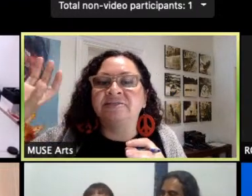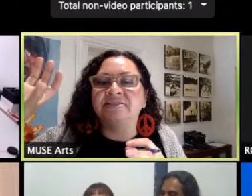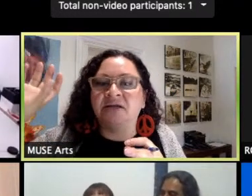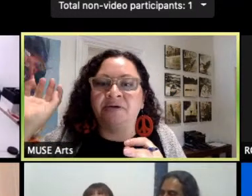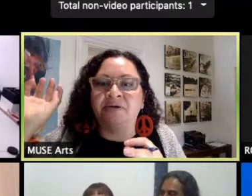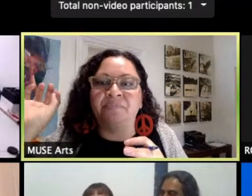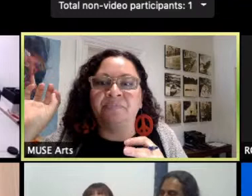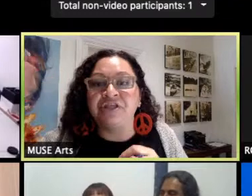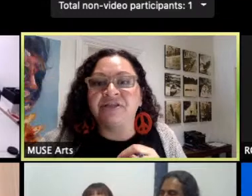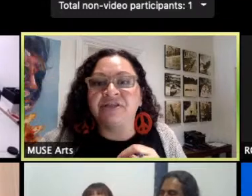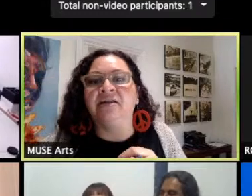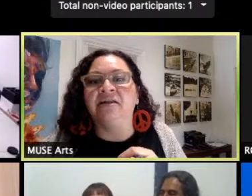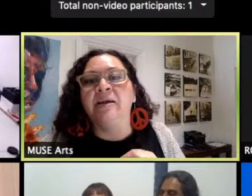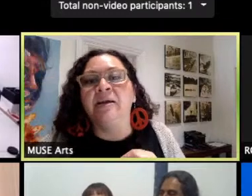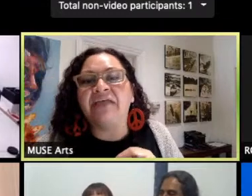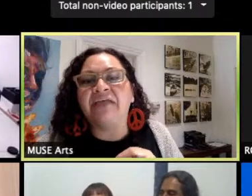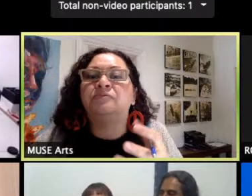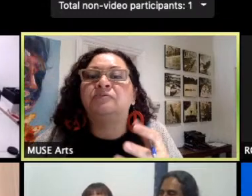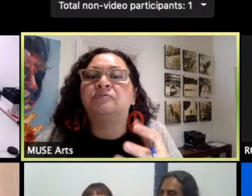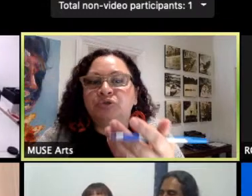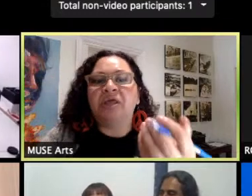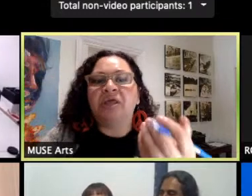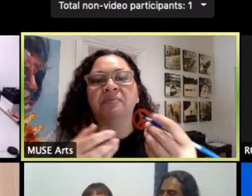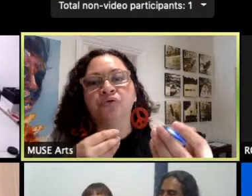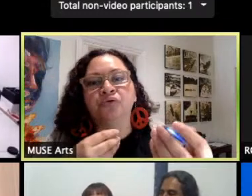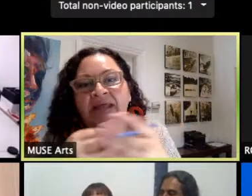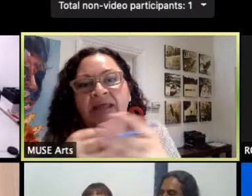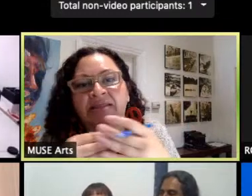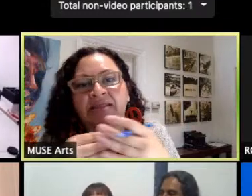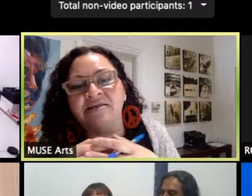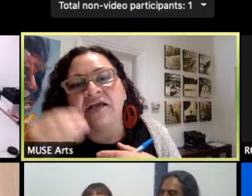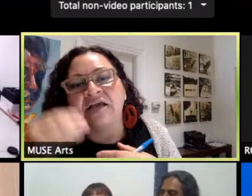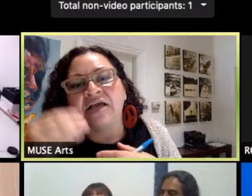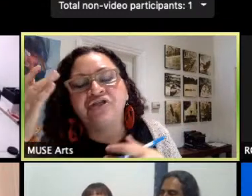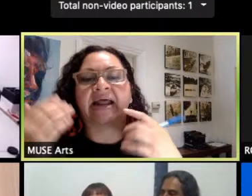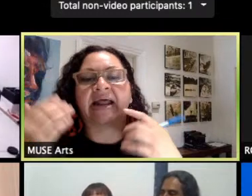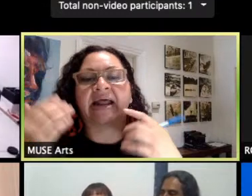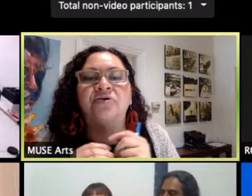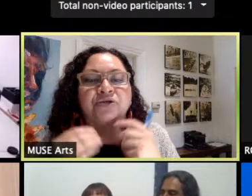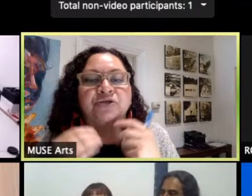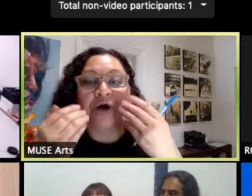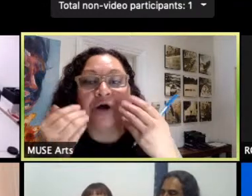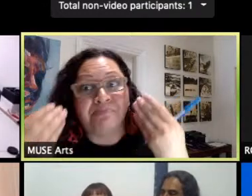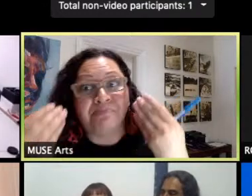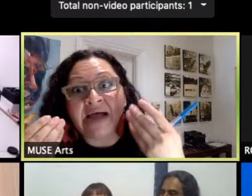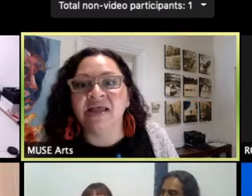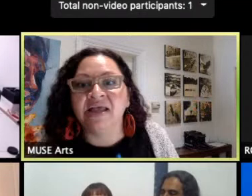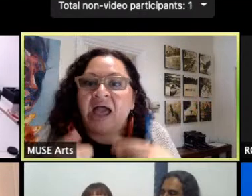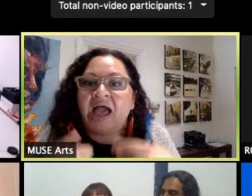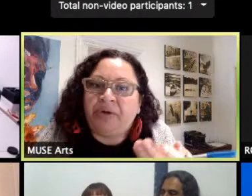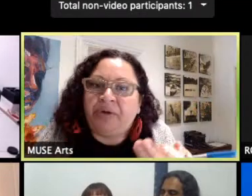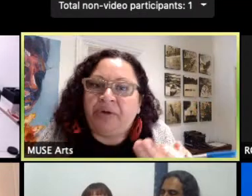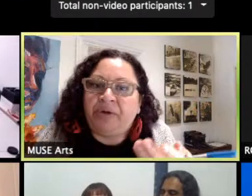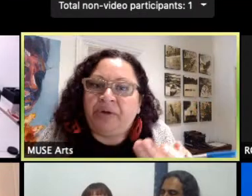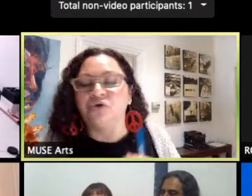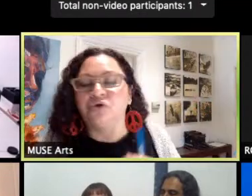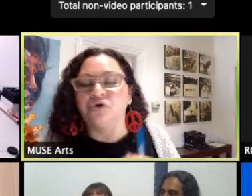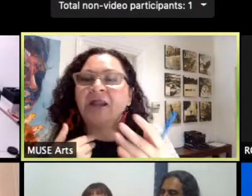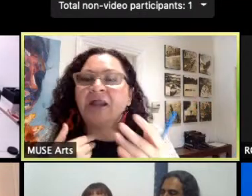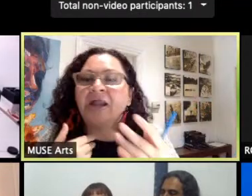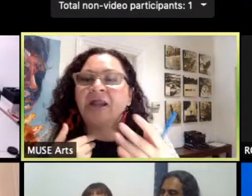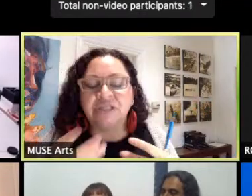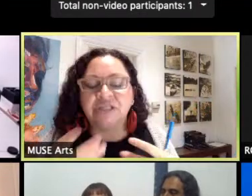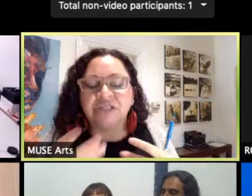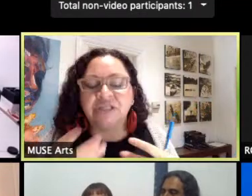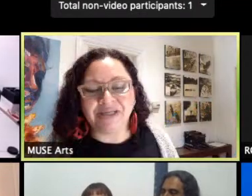digital platforms to bring them to direct interaction that allows, you know, a smile, a greeting, you know, an opportunity to